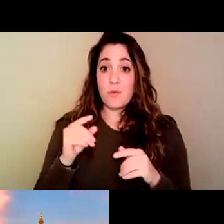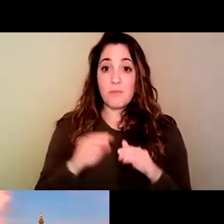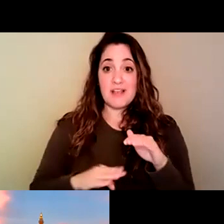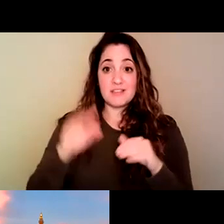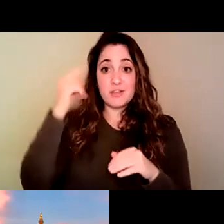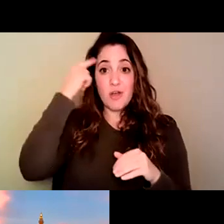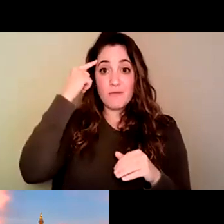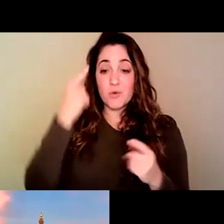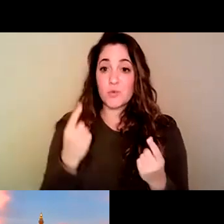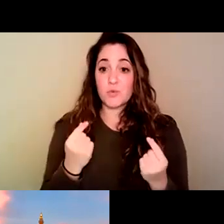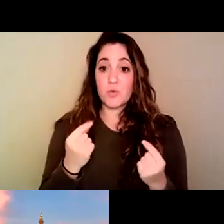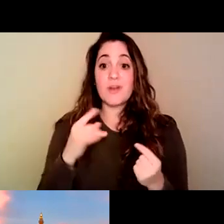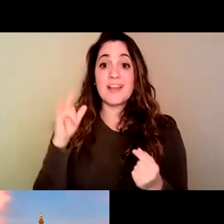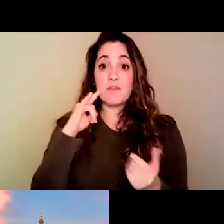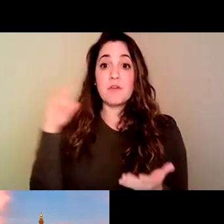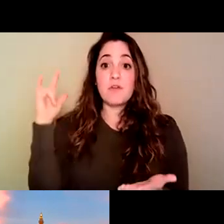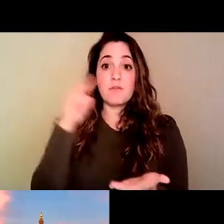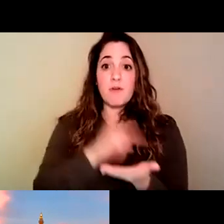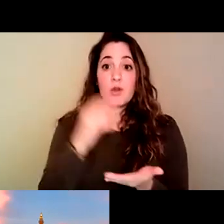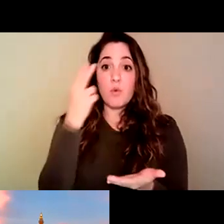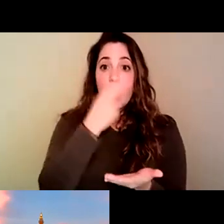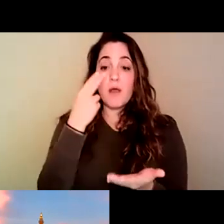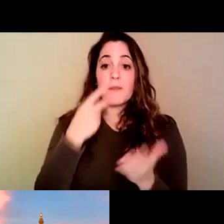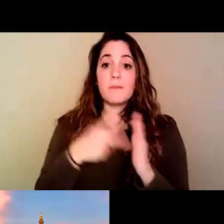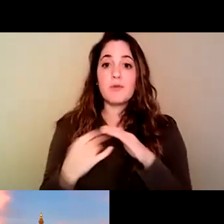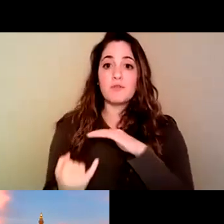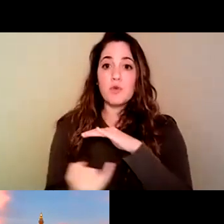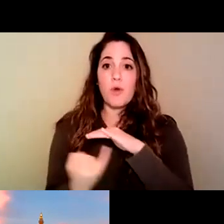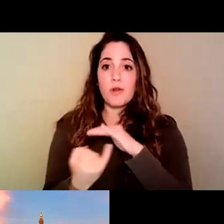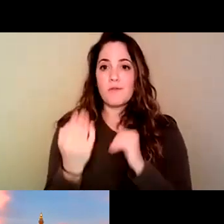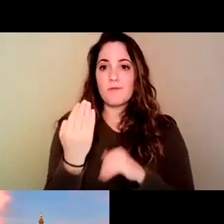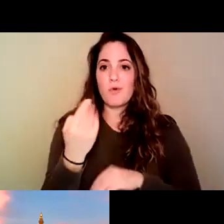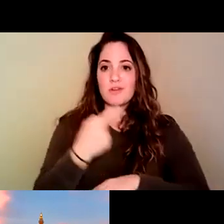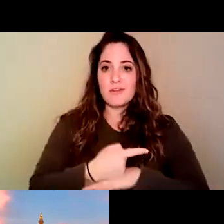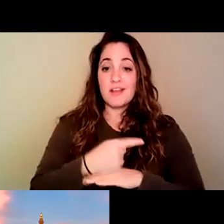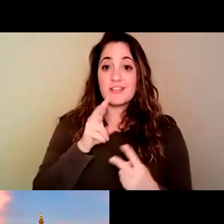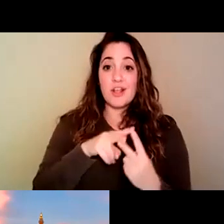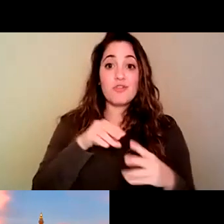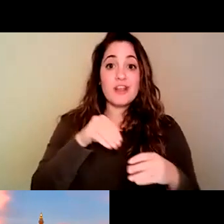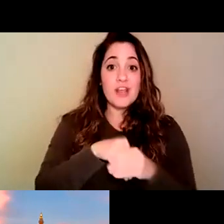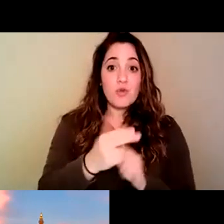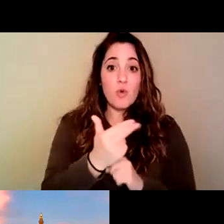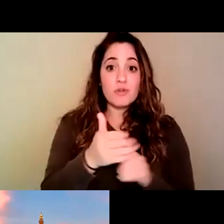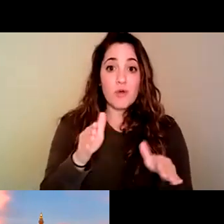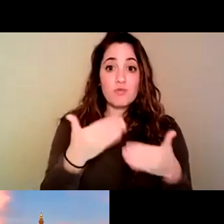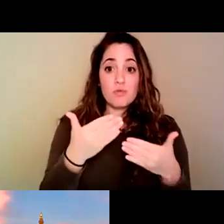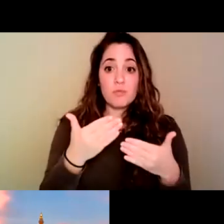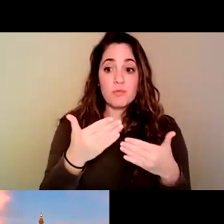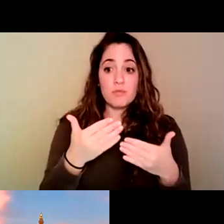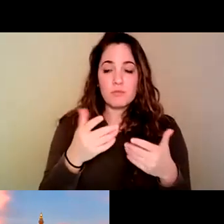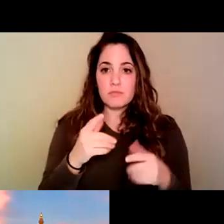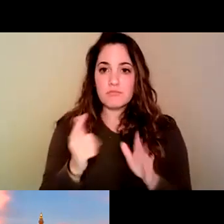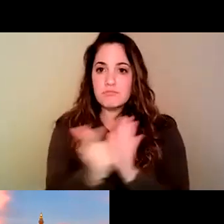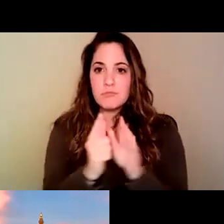was say, if you're going to fly into Hawaii, you have to quarantine for 14 days, either inside your hotel room without ever